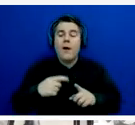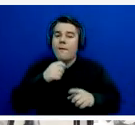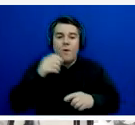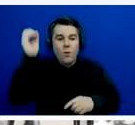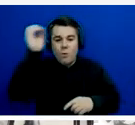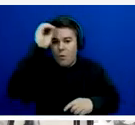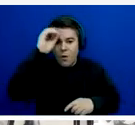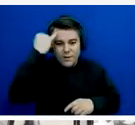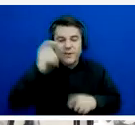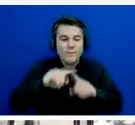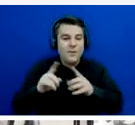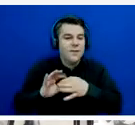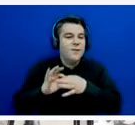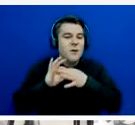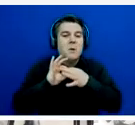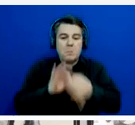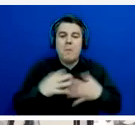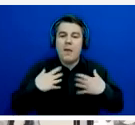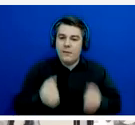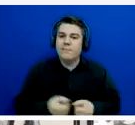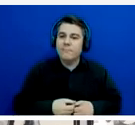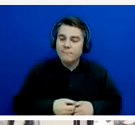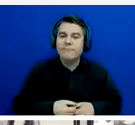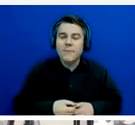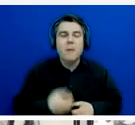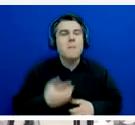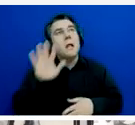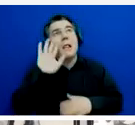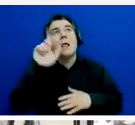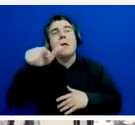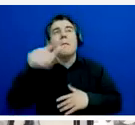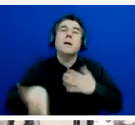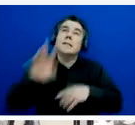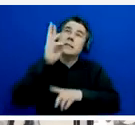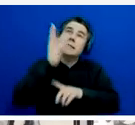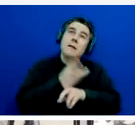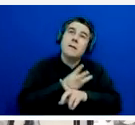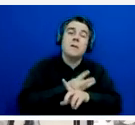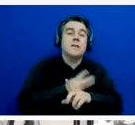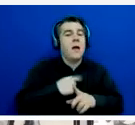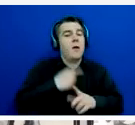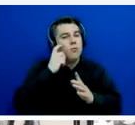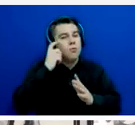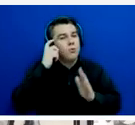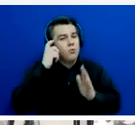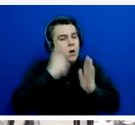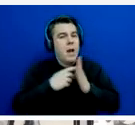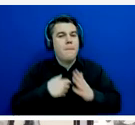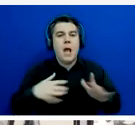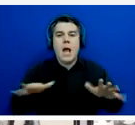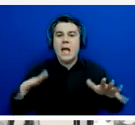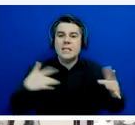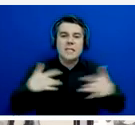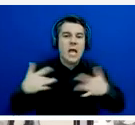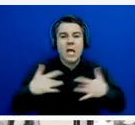6 months in, I realized that my anxiety was way lower. I used to be on the highest